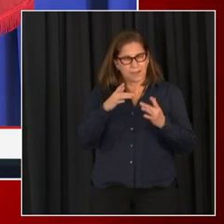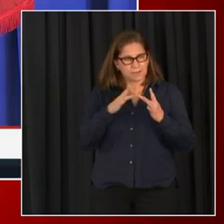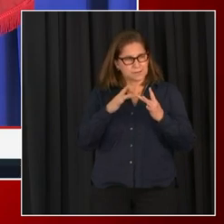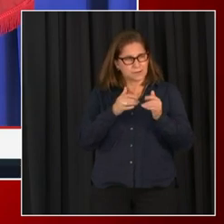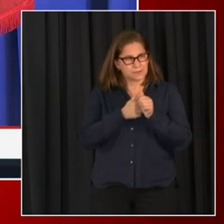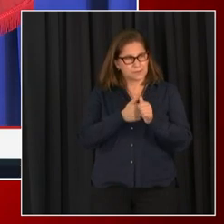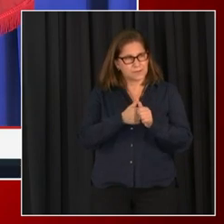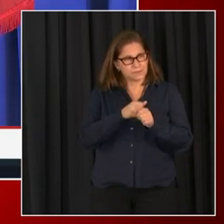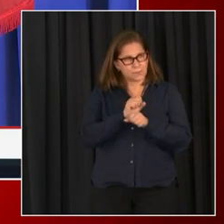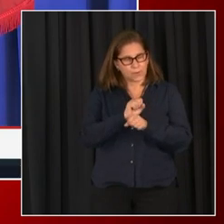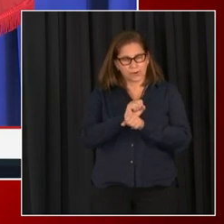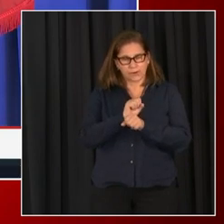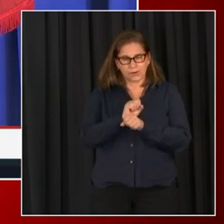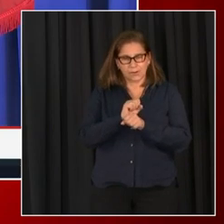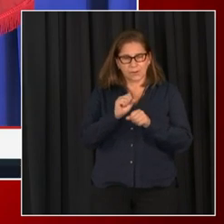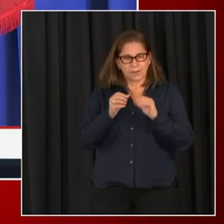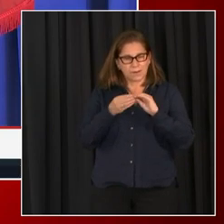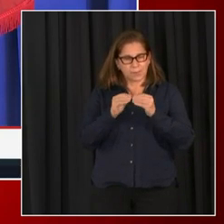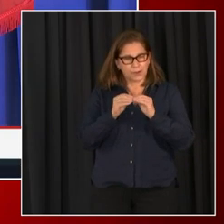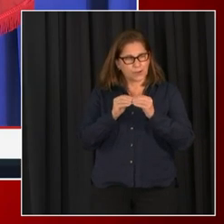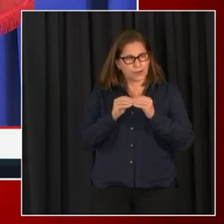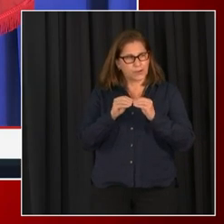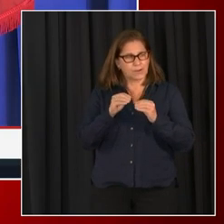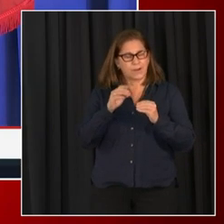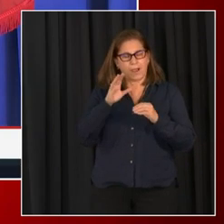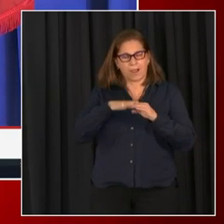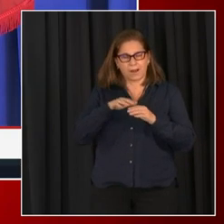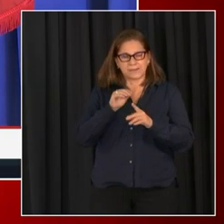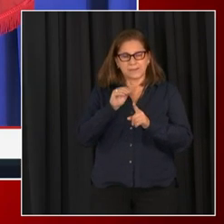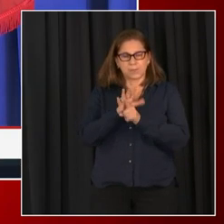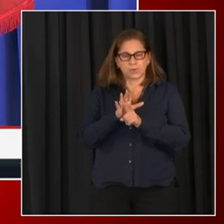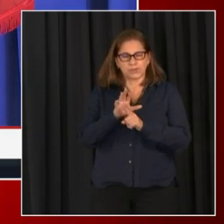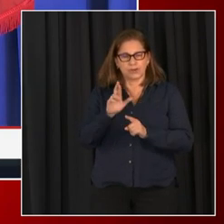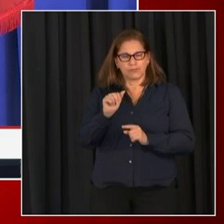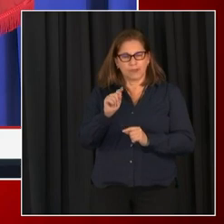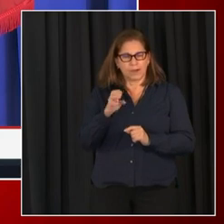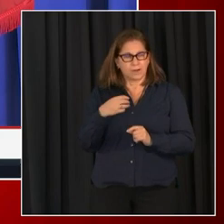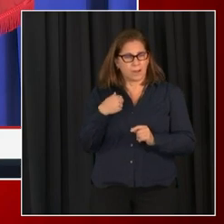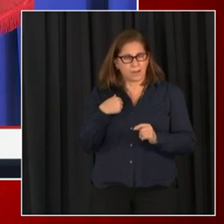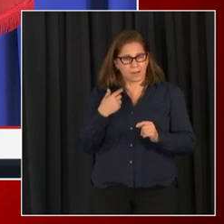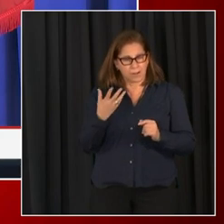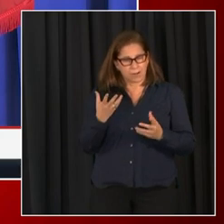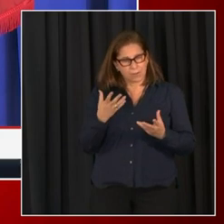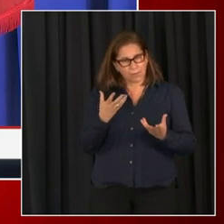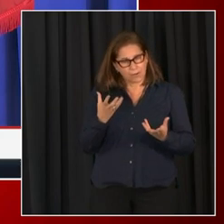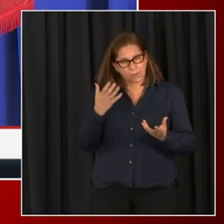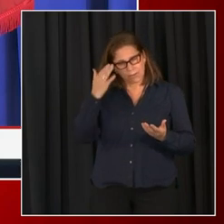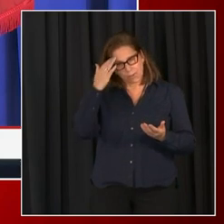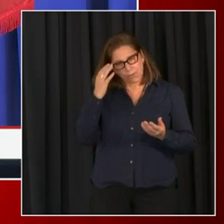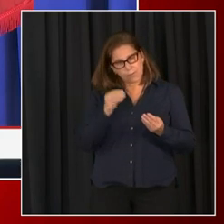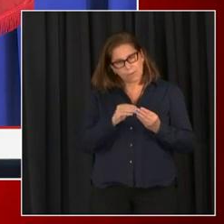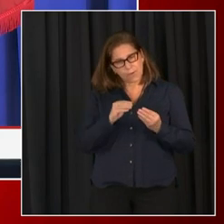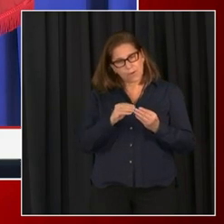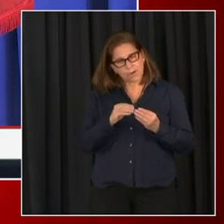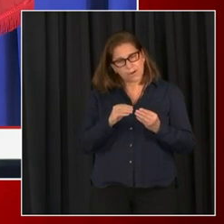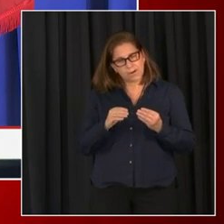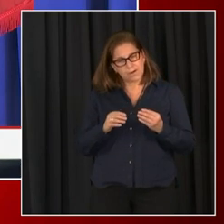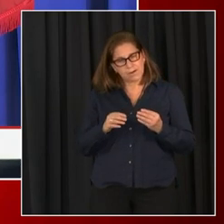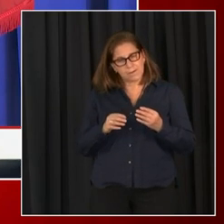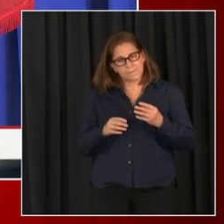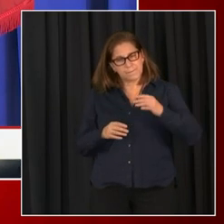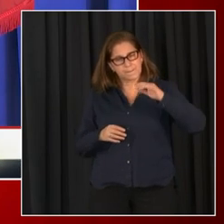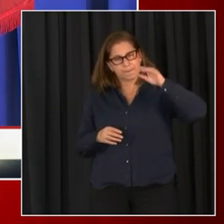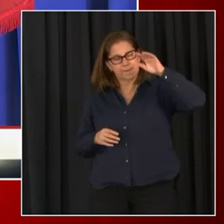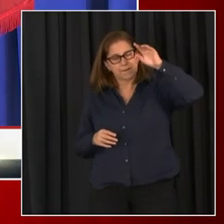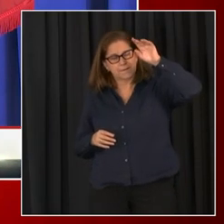drills down all the way to 6%, what's between that we could see that, the other activities? Thank you for the question, Mark, and the